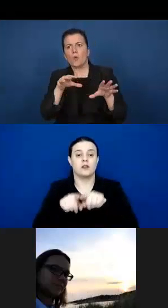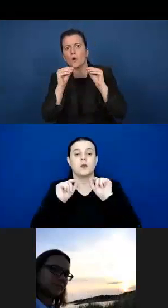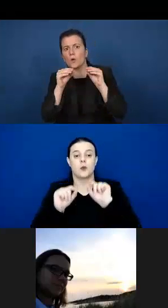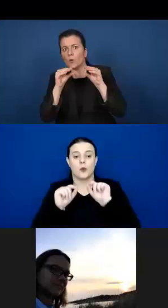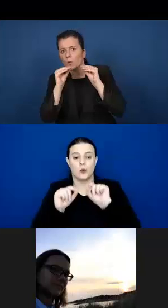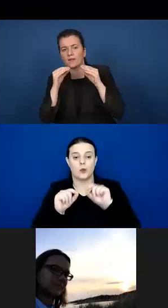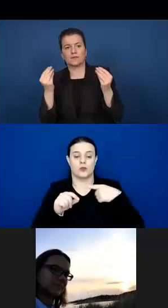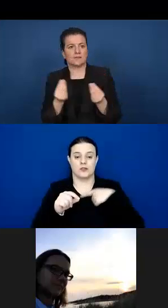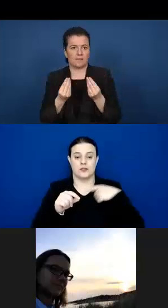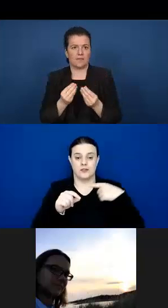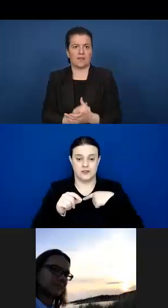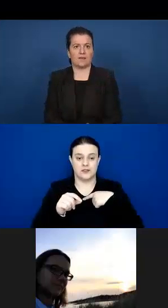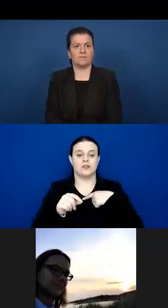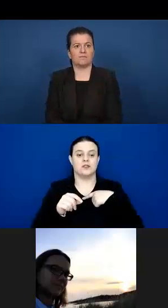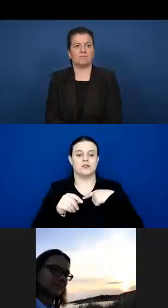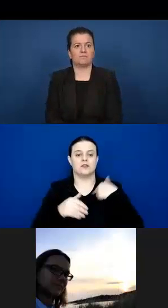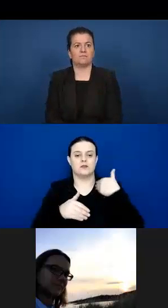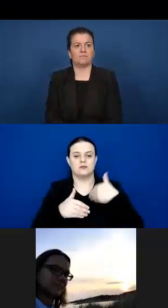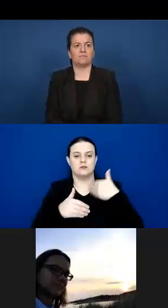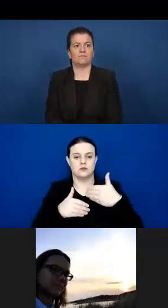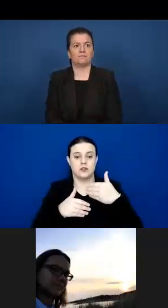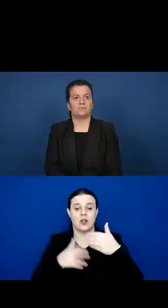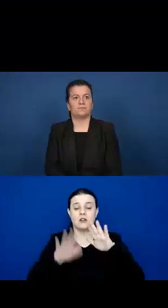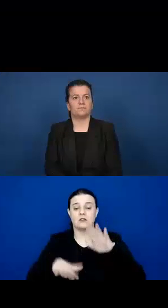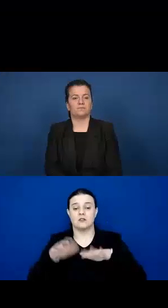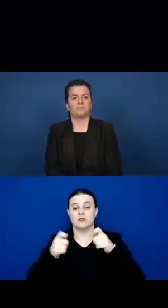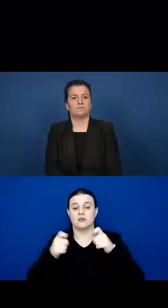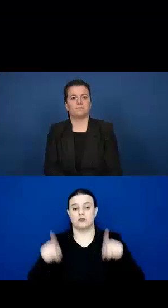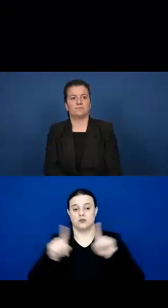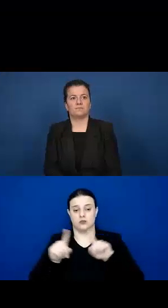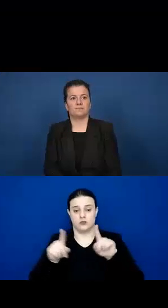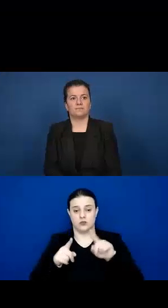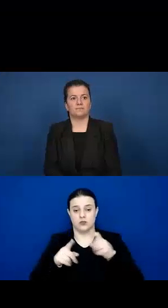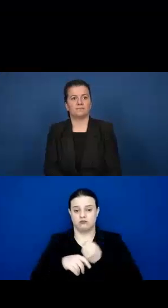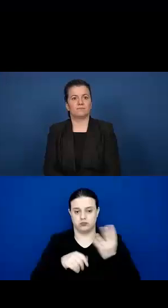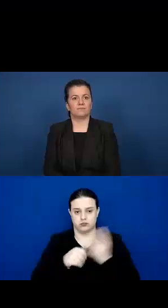arrangement where M and N are not necessarily equal numbers.